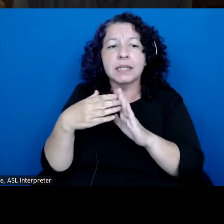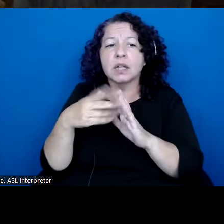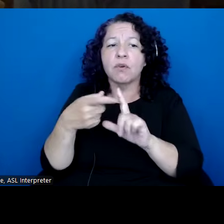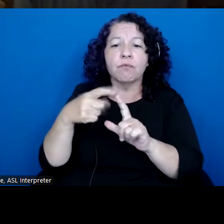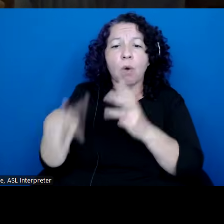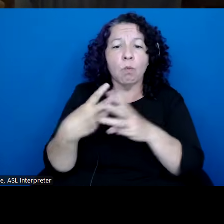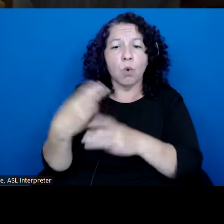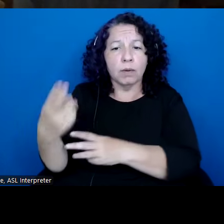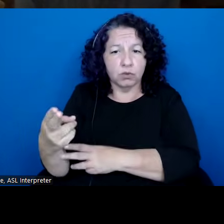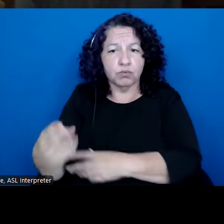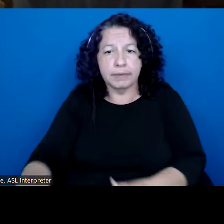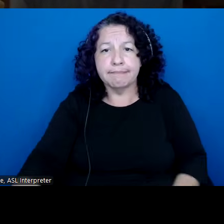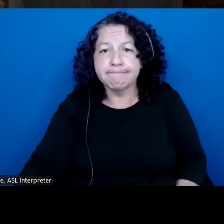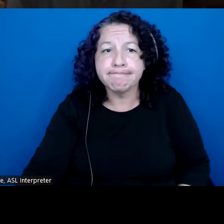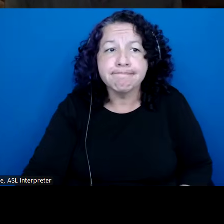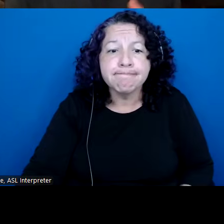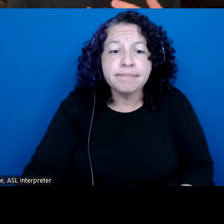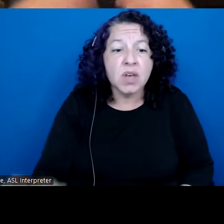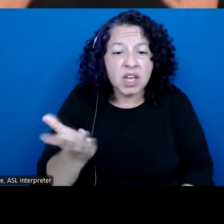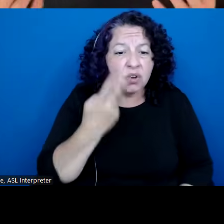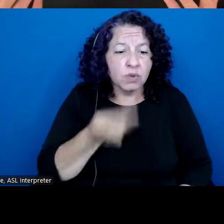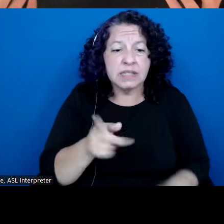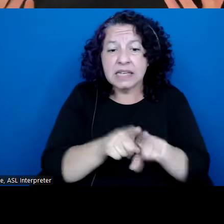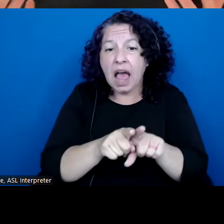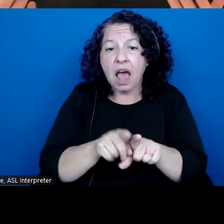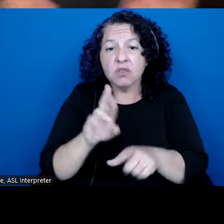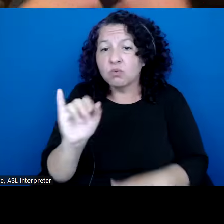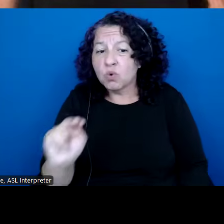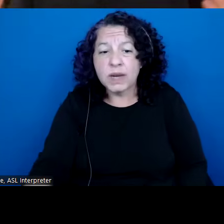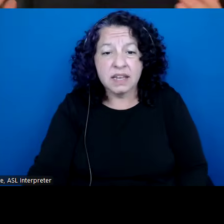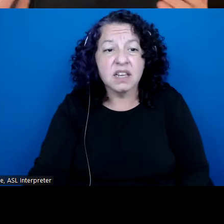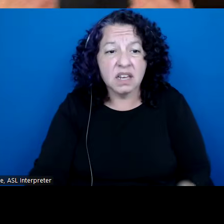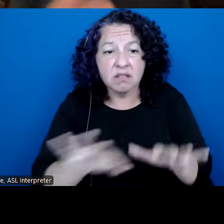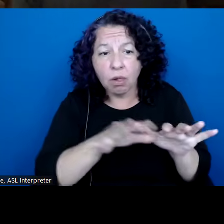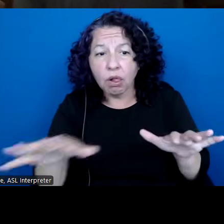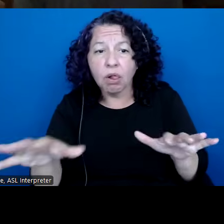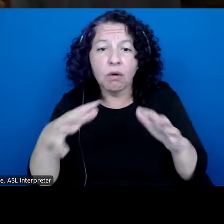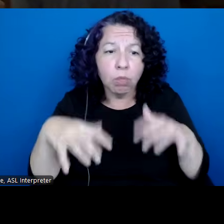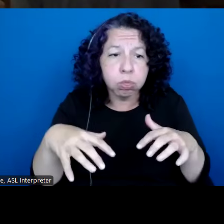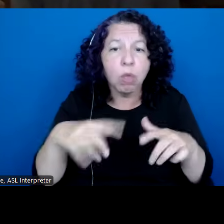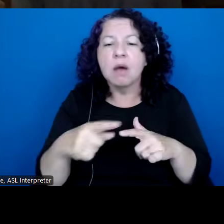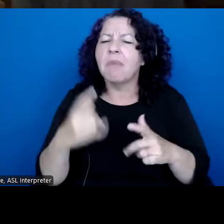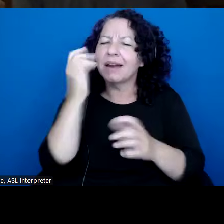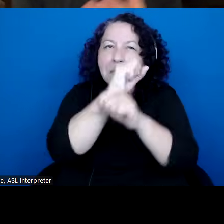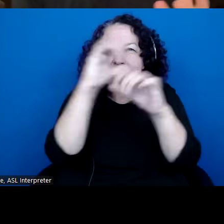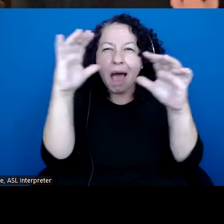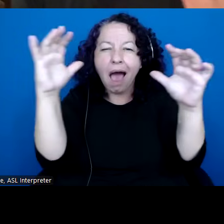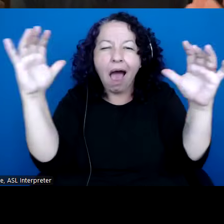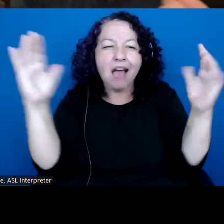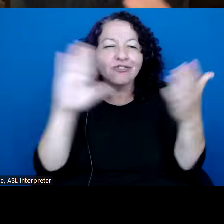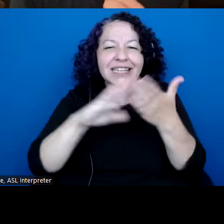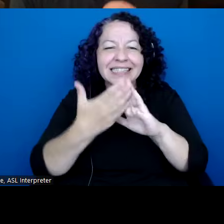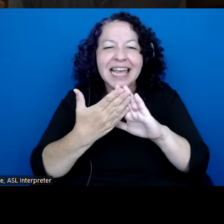history. Here you see it as a ruin, but I want you to imagine this as a bustling city. Um, at this period,